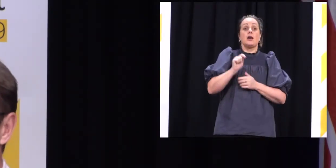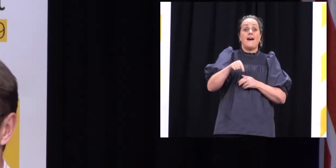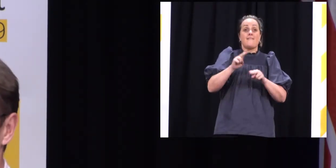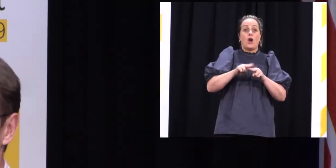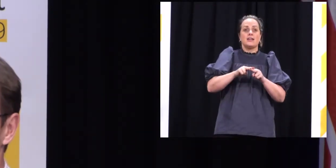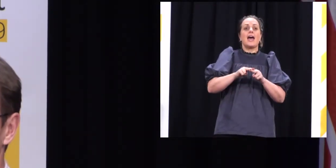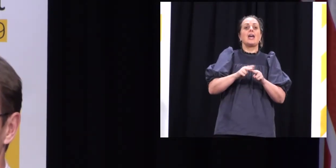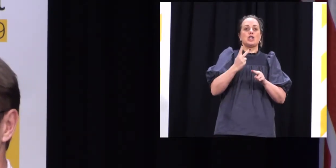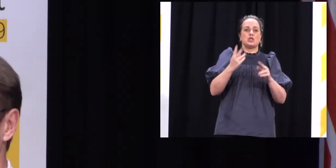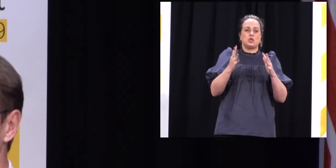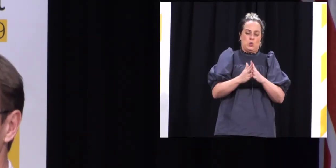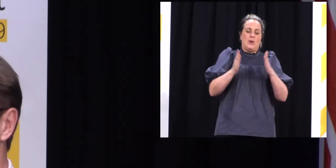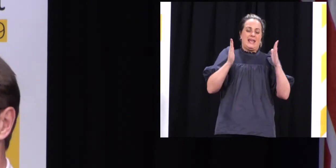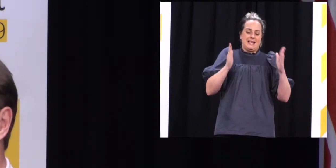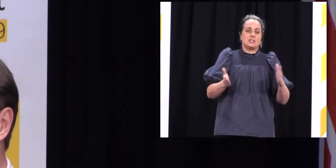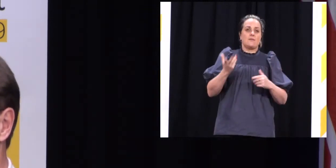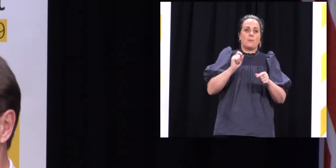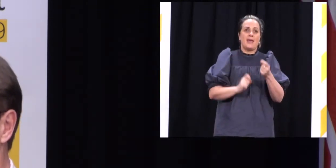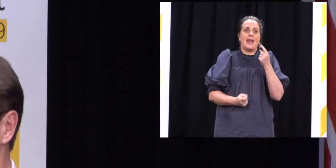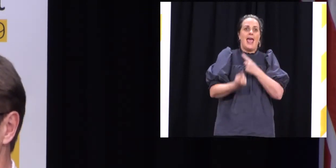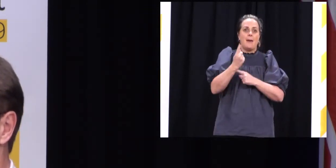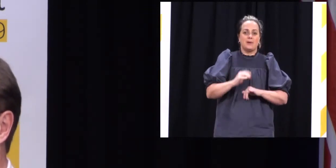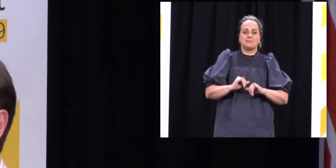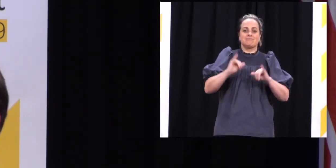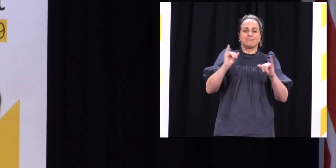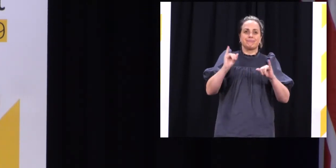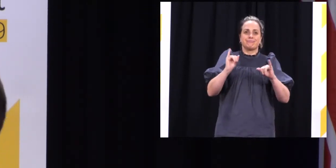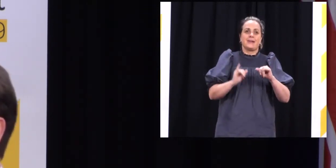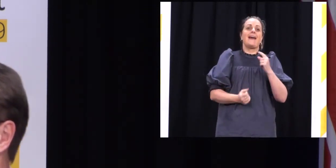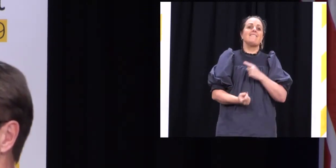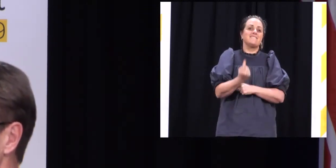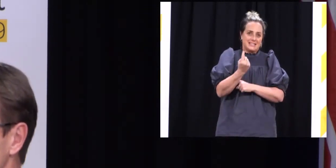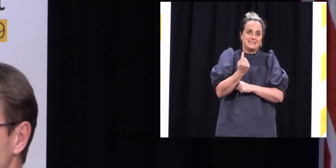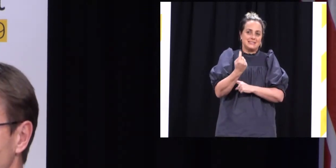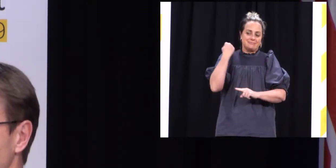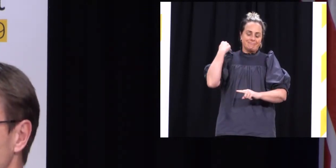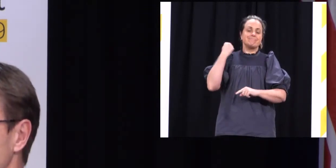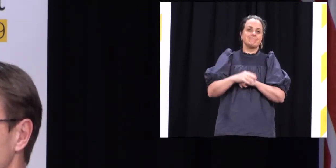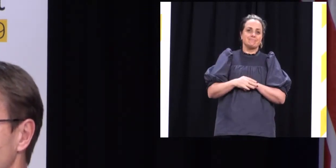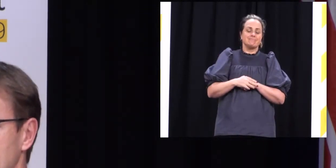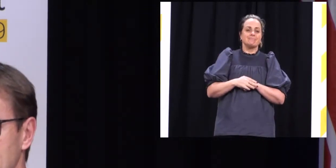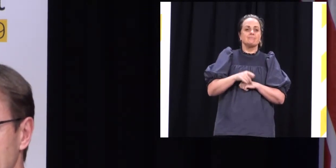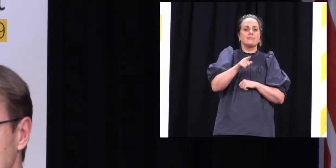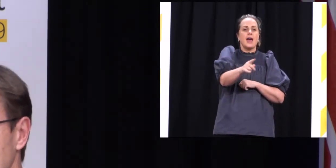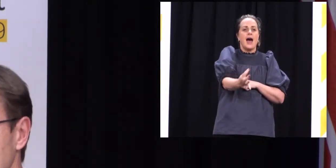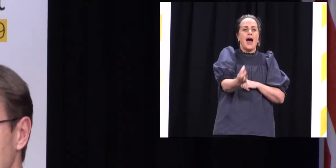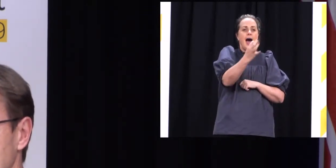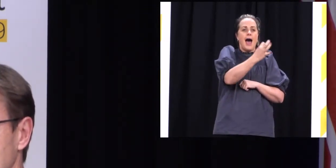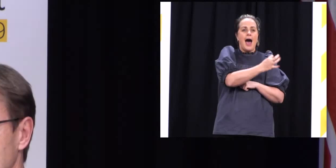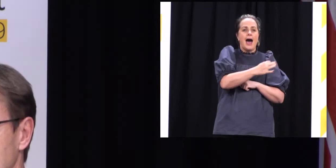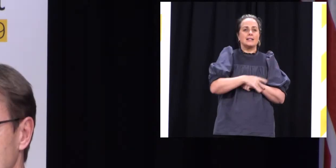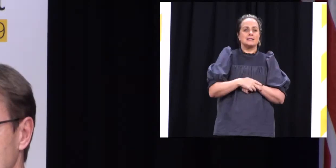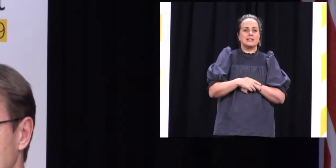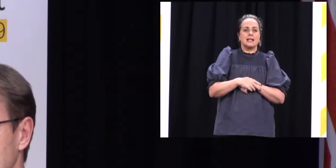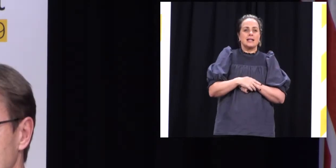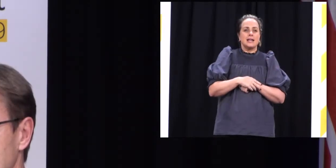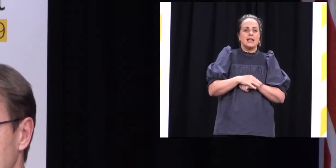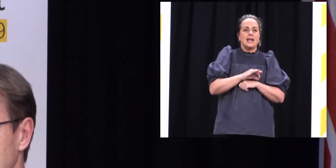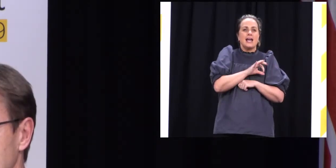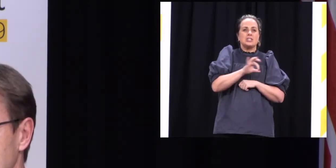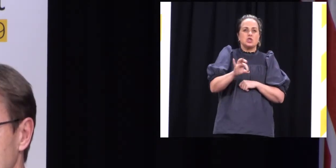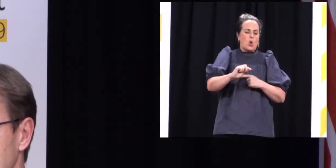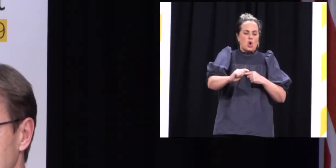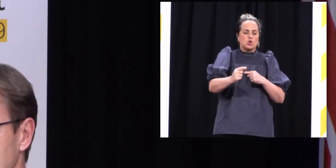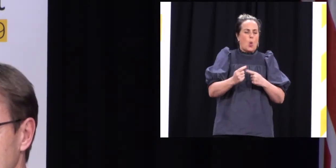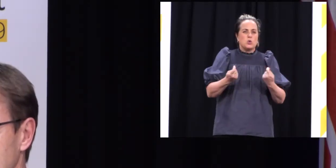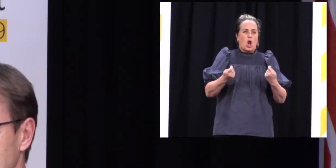since those exposure events that we're particularly concerned about. Yeah, Gina. This isn't really a short, sharp lockdown anymore.